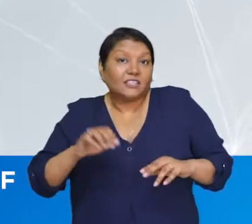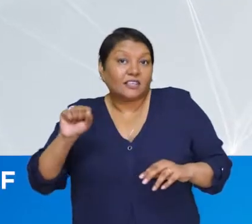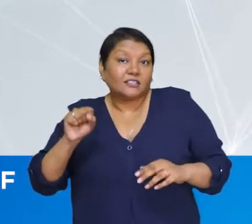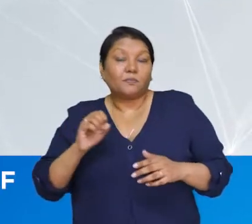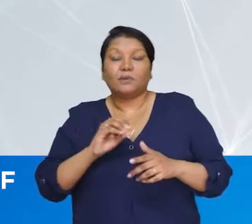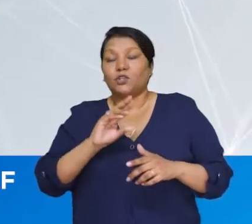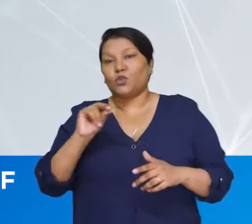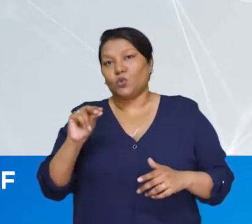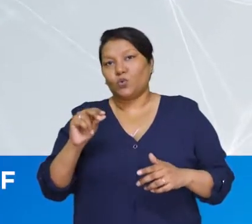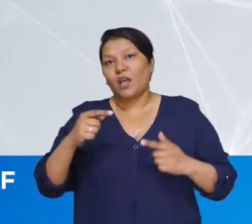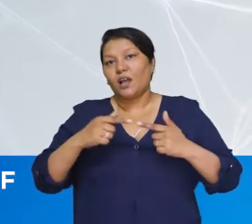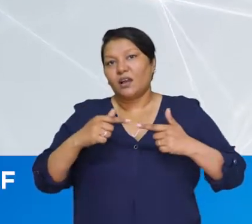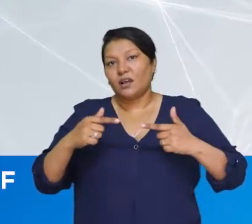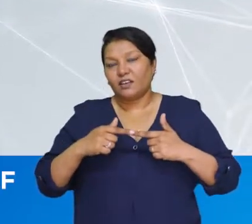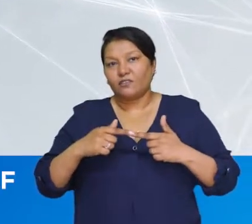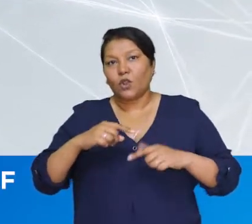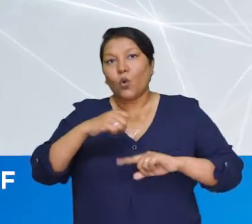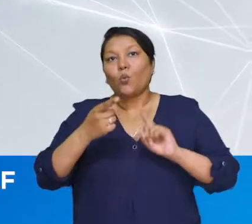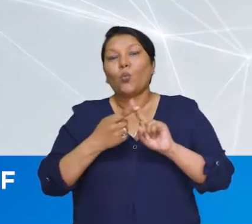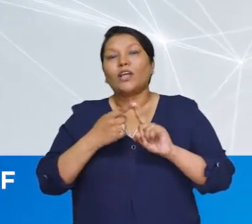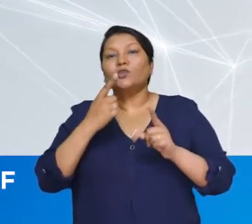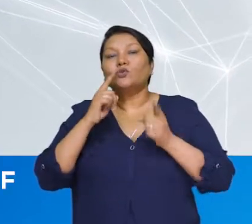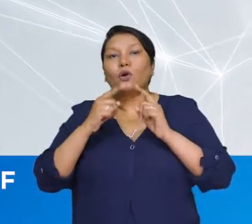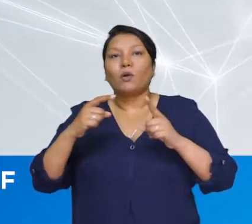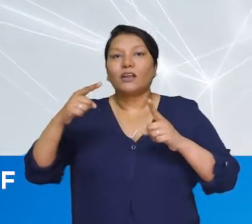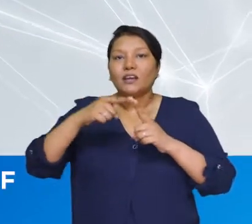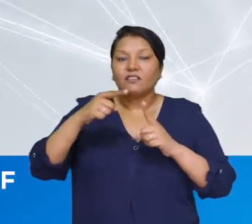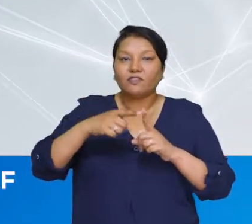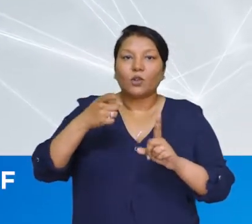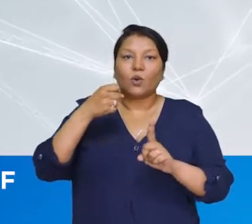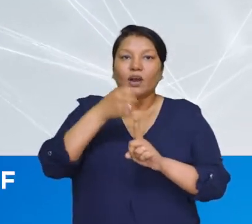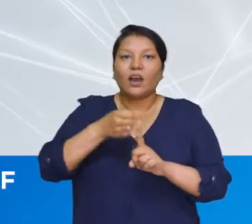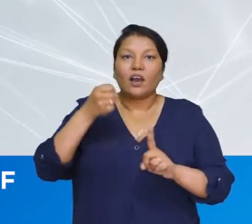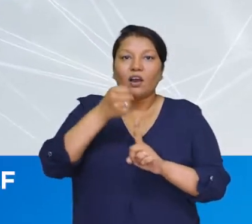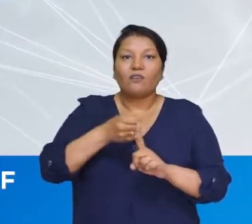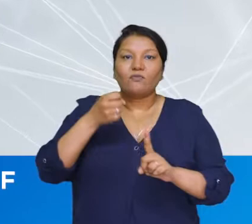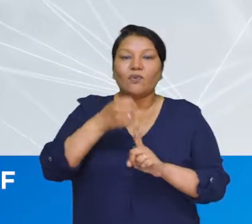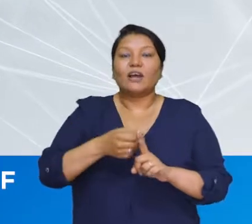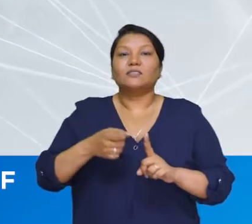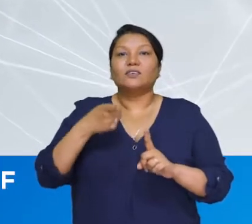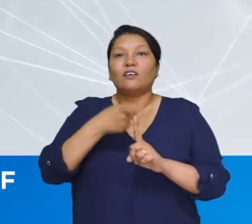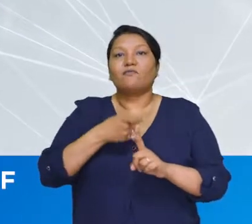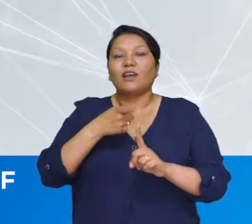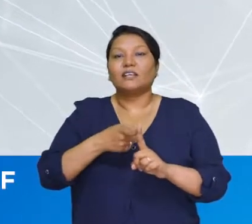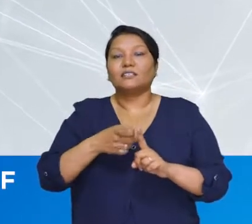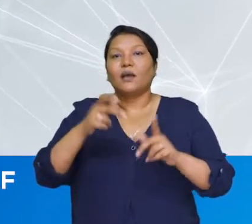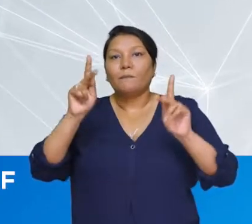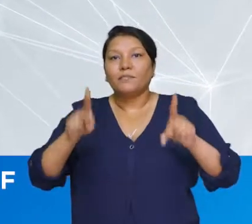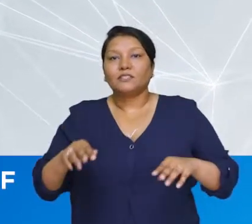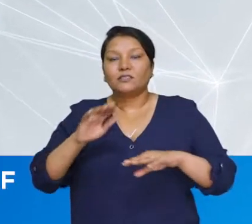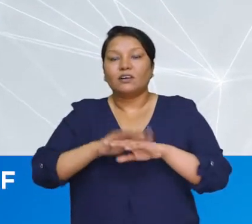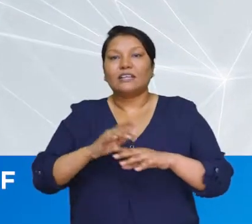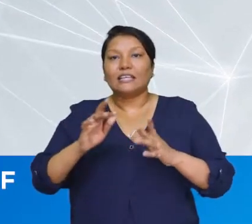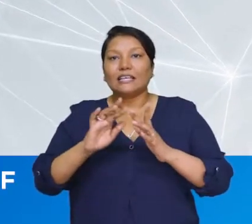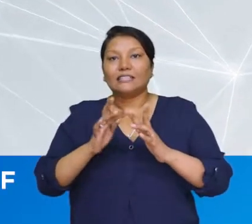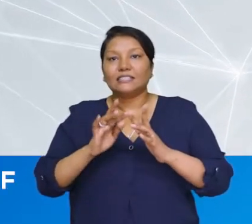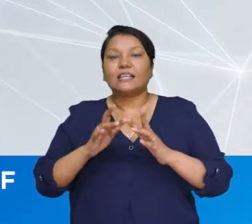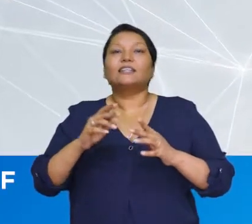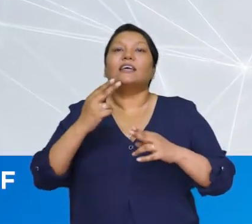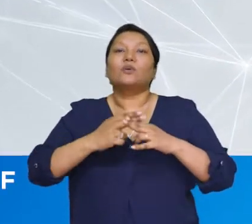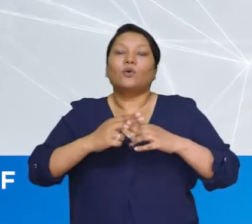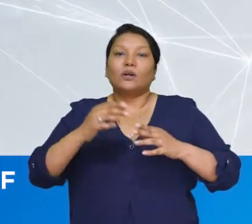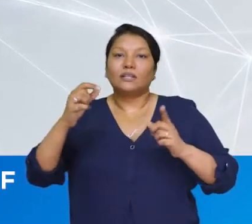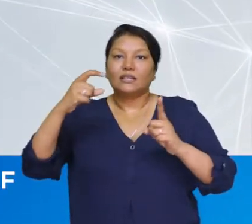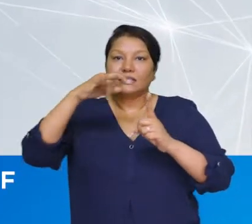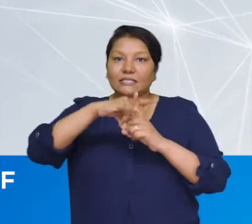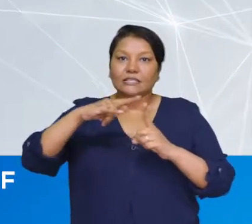it can be quite hurtful. When you say something that's hurtful, harassing, or threatening to someone online, it is referred